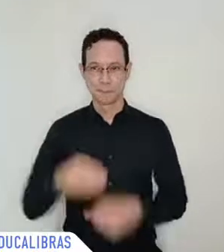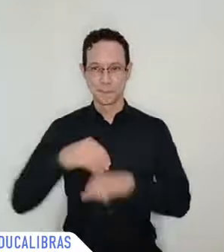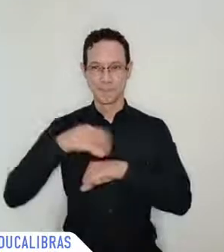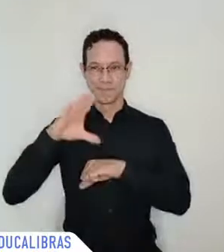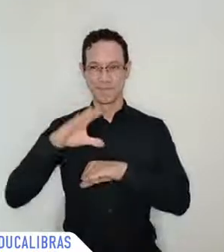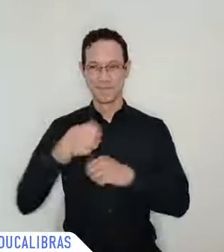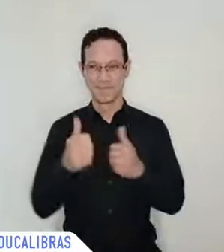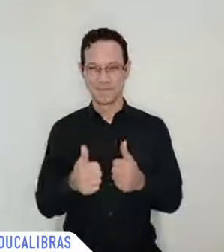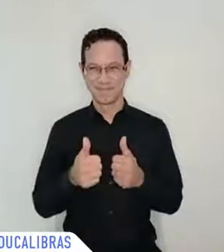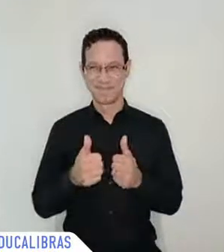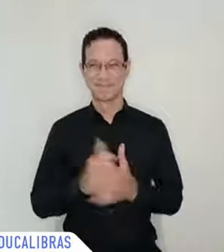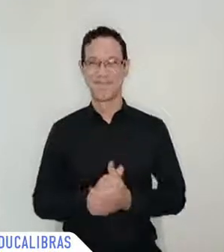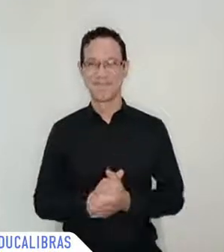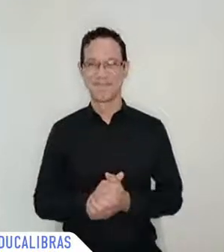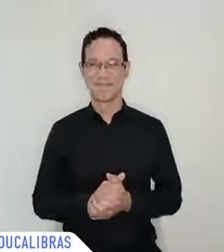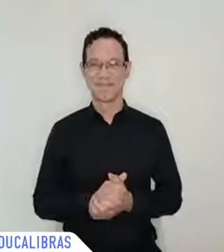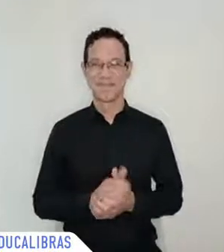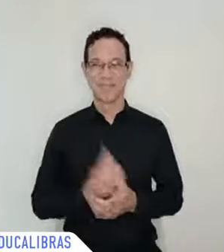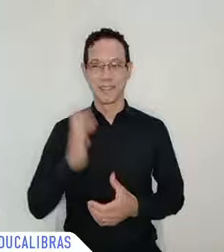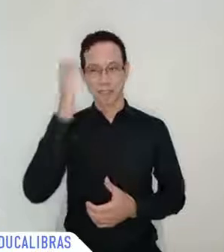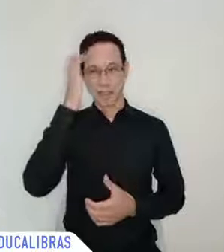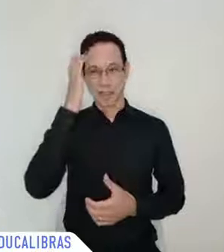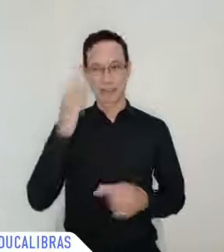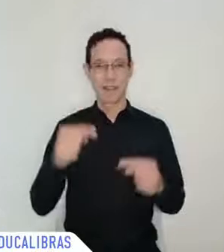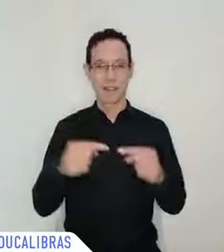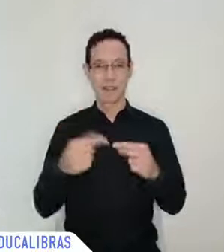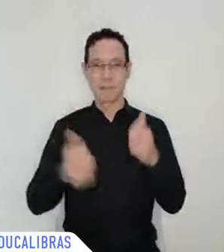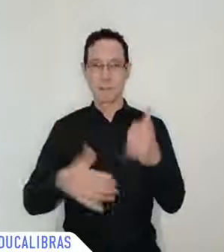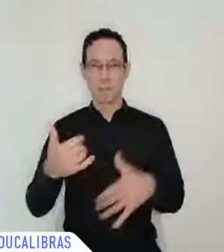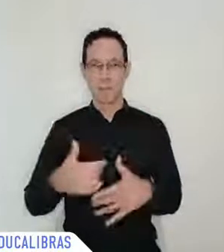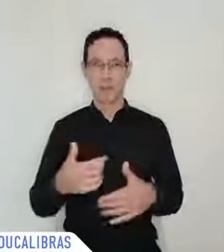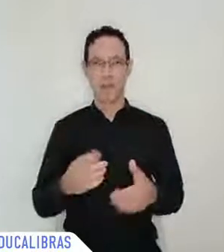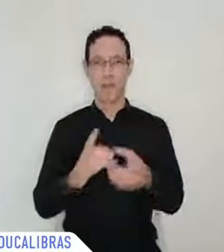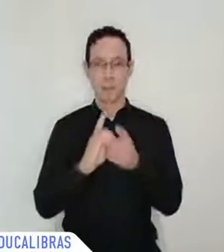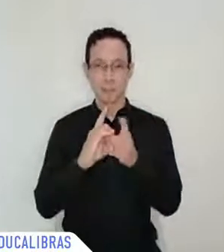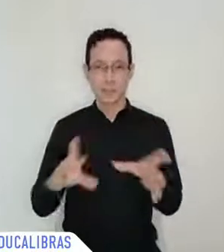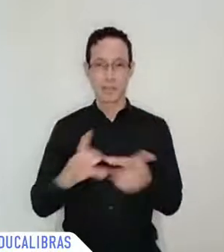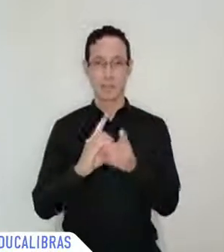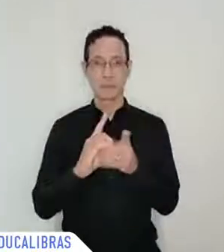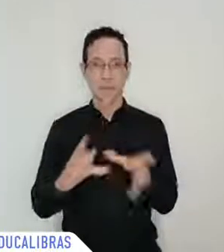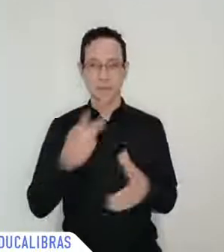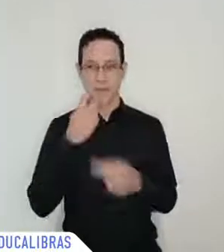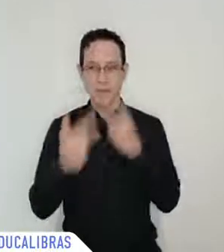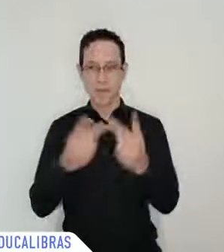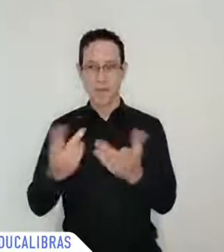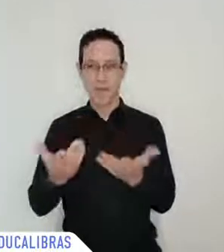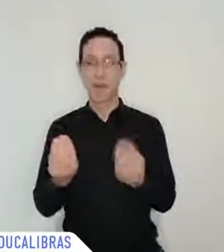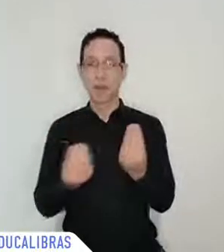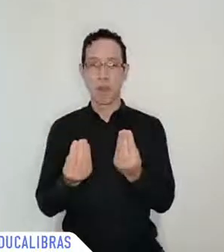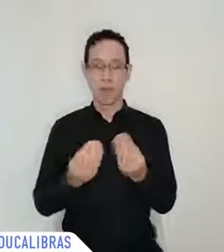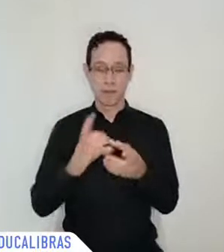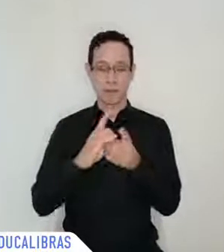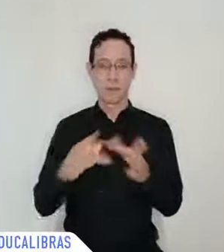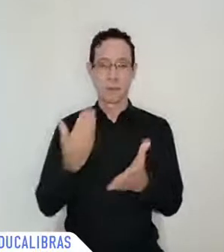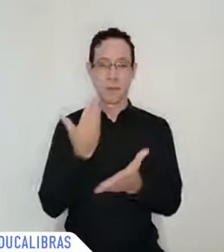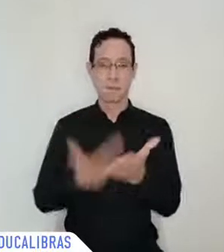Well, I'd like with a recommendation. In fact, I think we've been talking so much